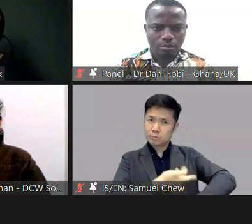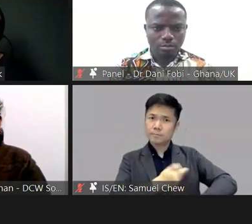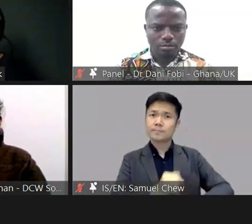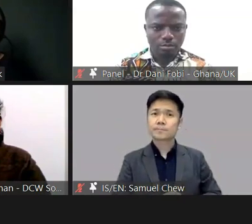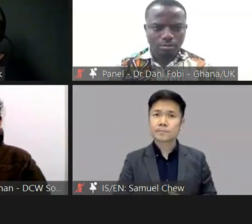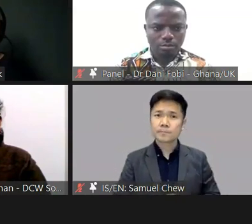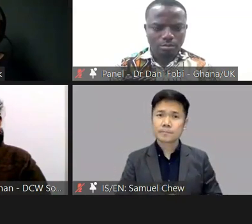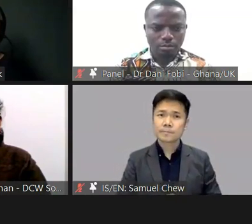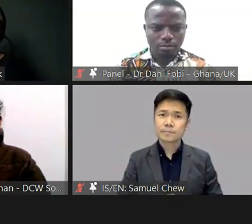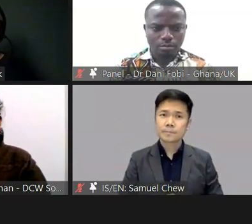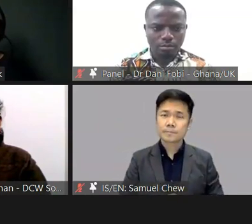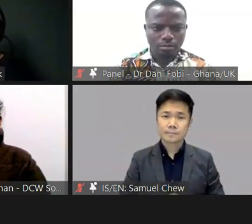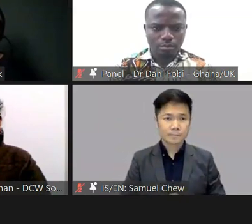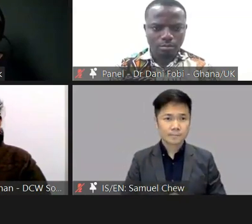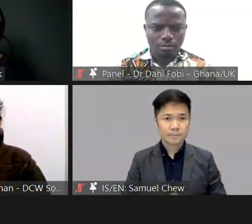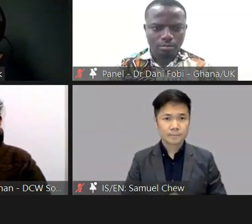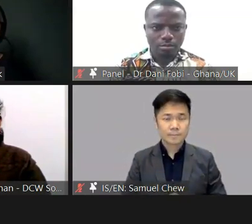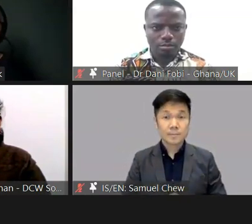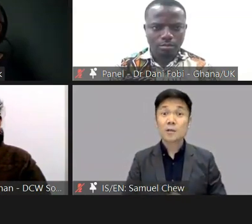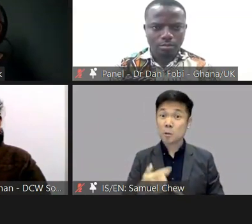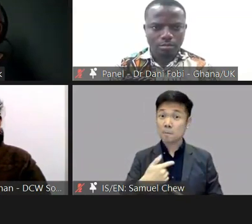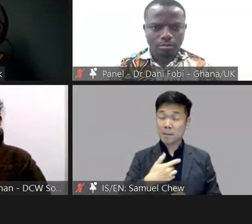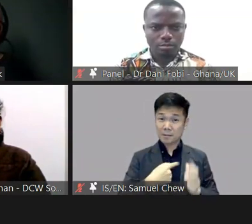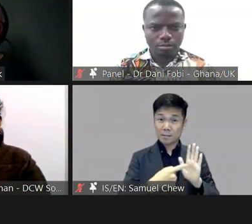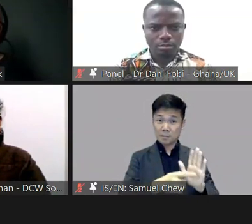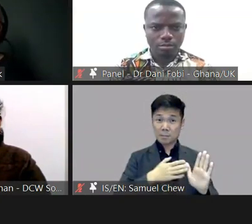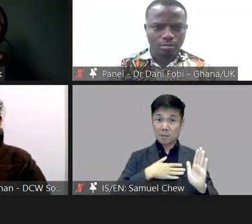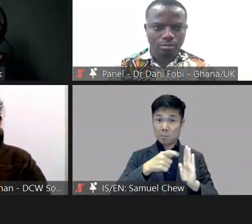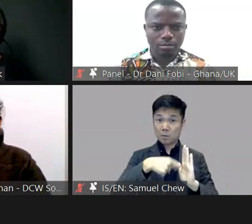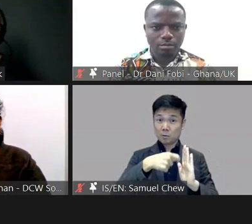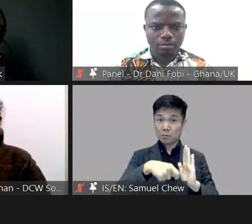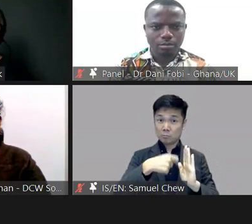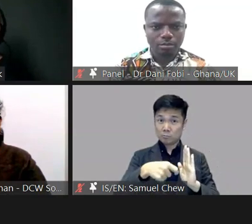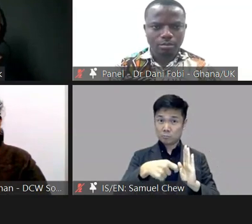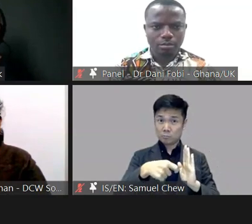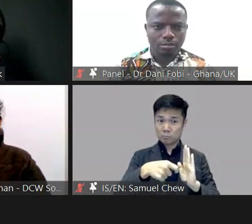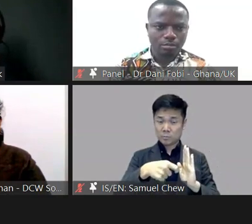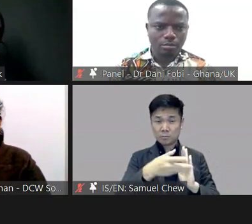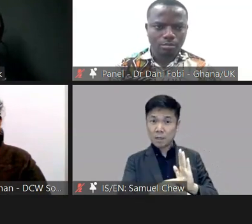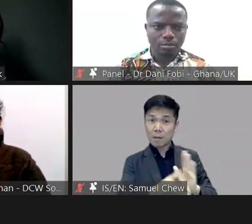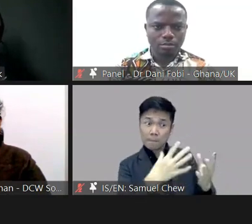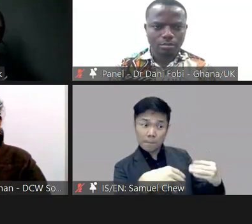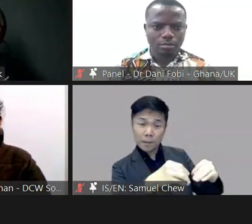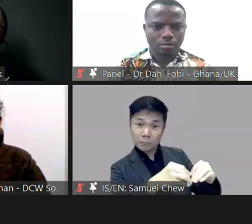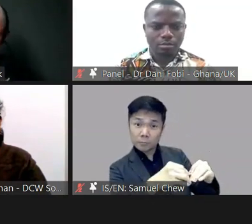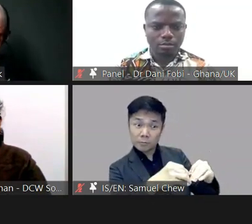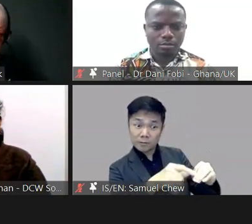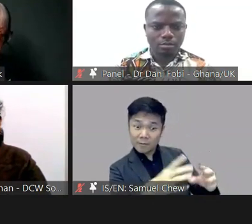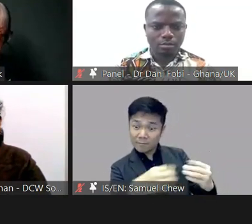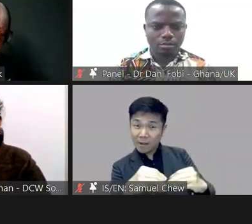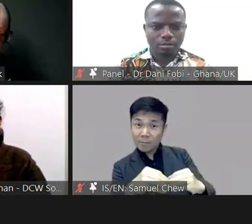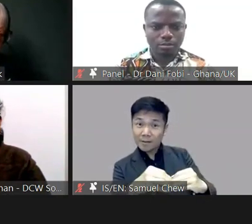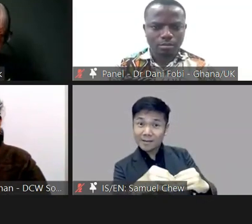working in our project, they are volunteering, they are talking to other parents and inspiring them,